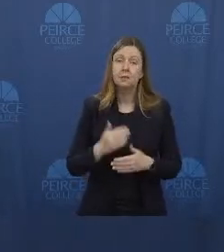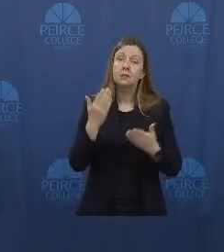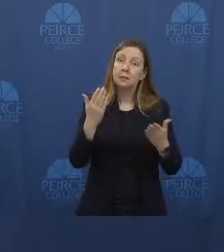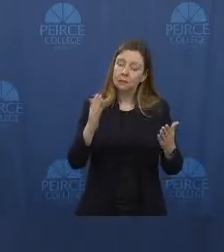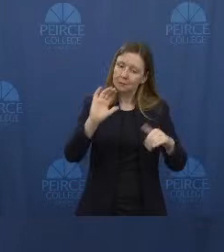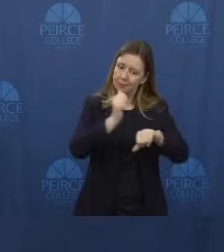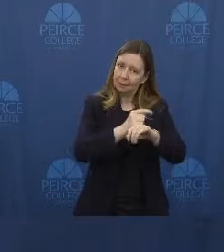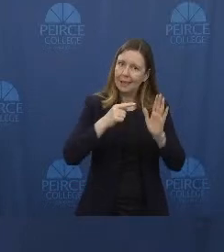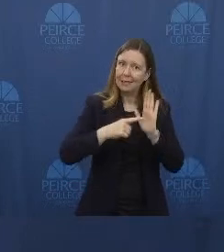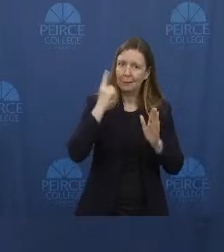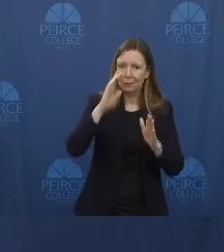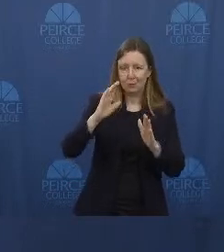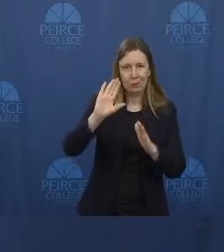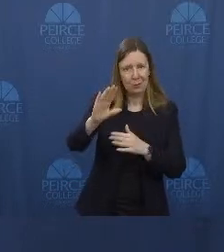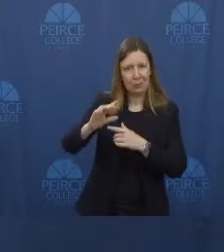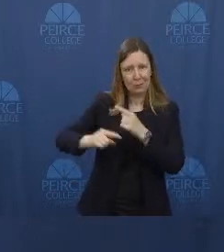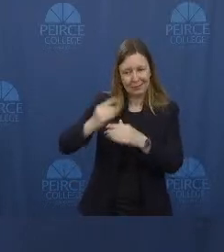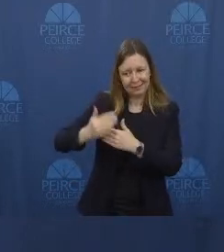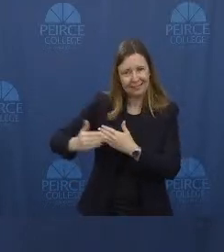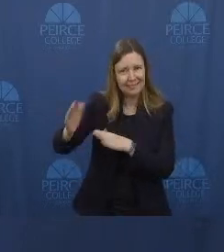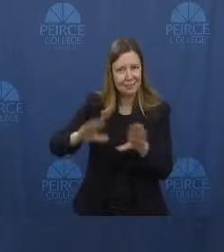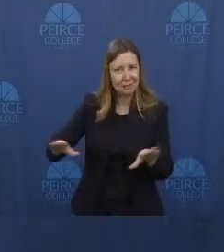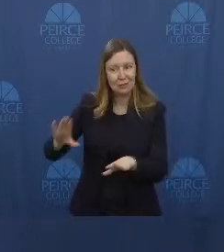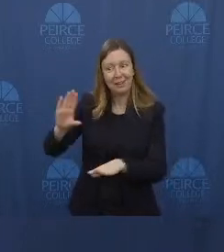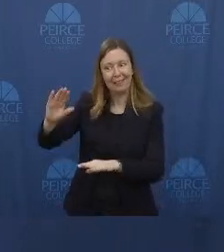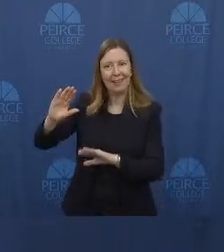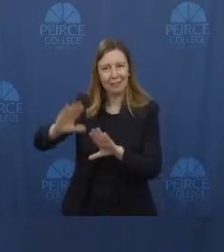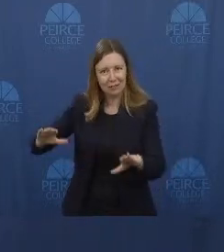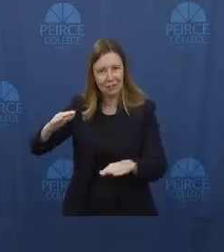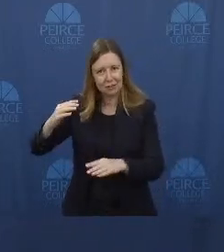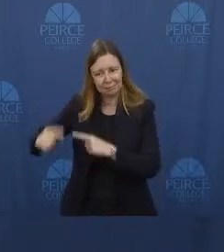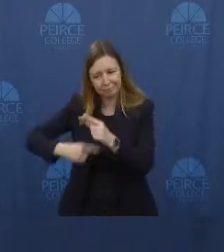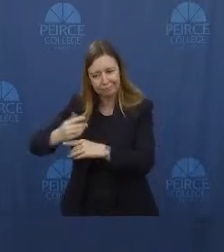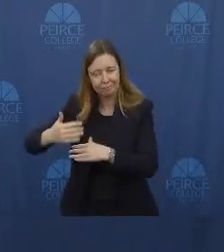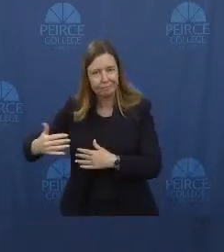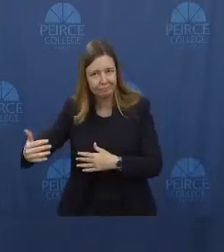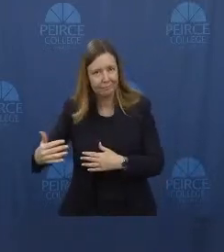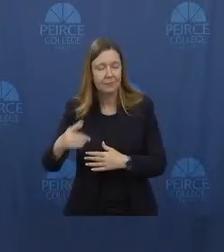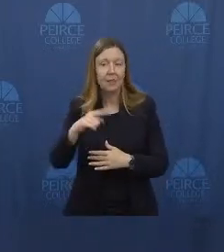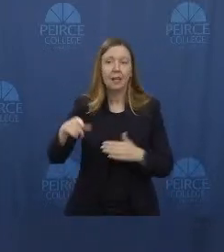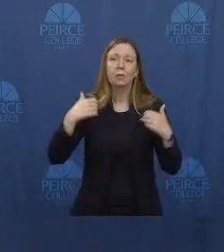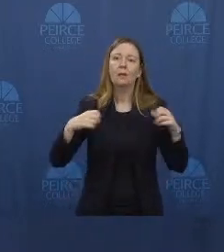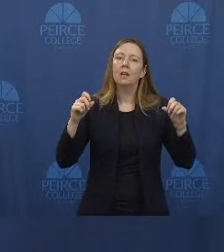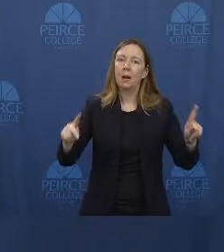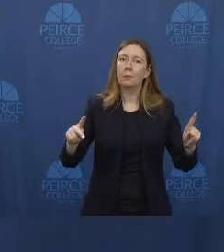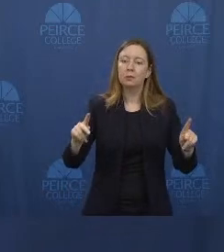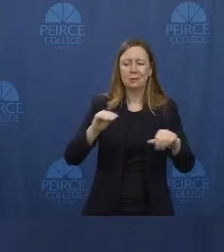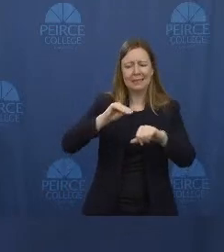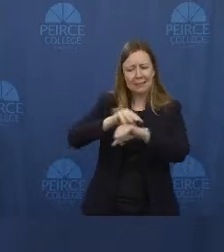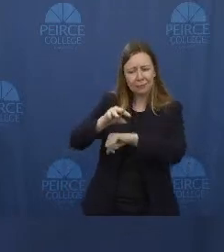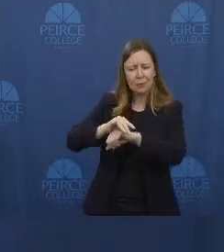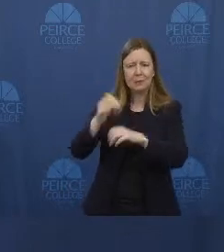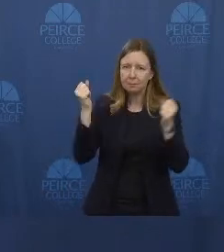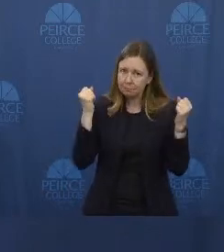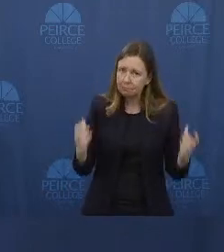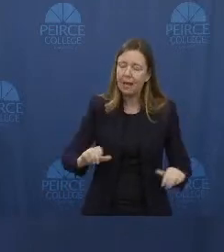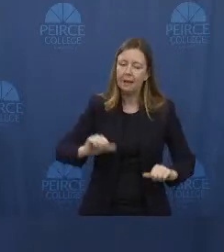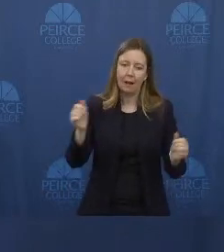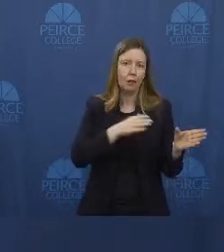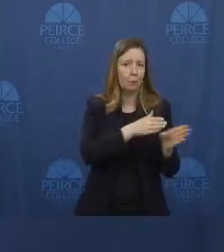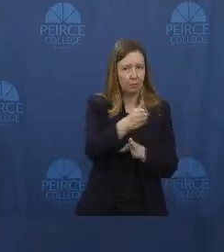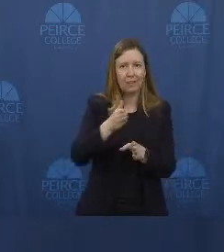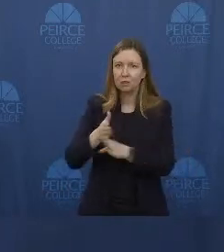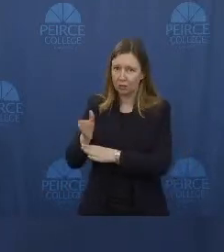setting an example for your children and their children. And you have an opportunity to influence many other